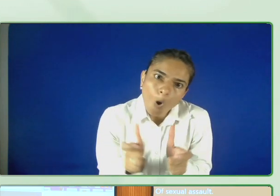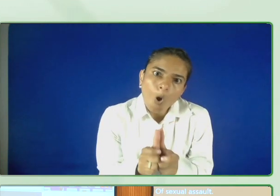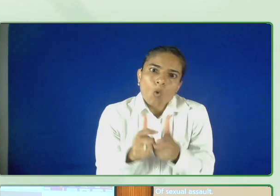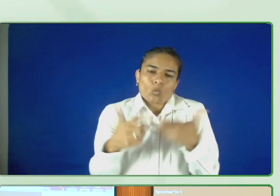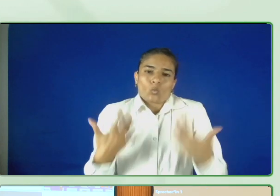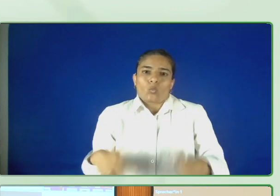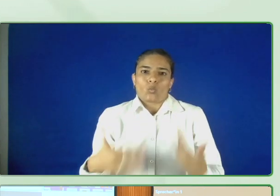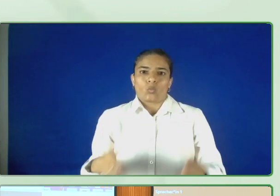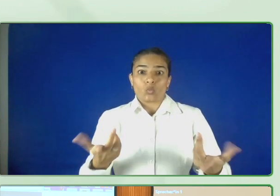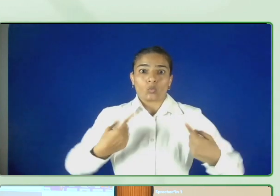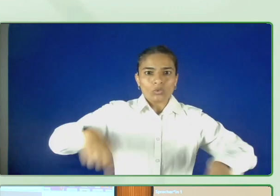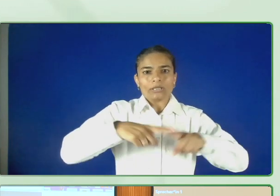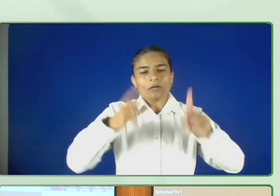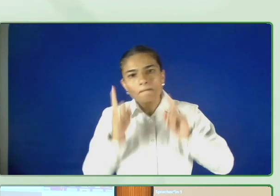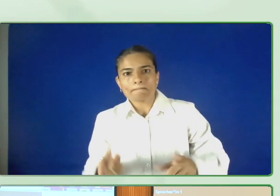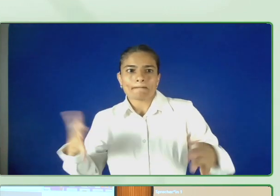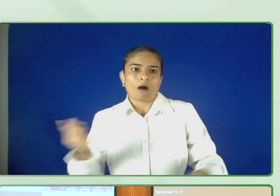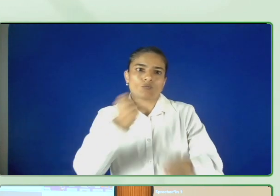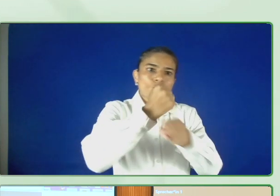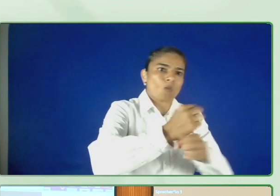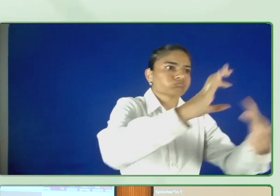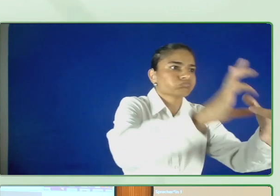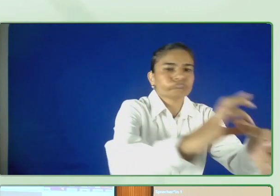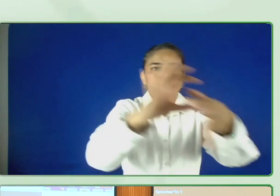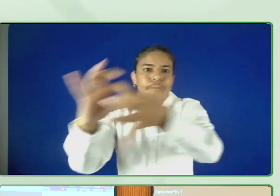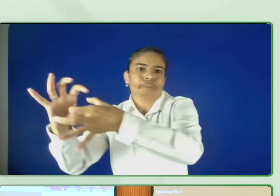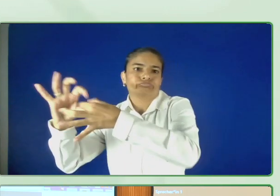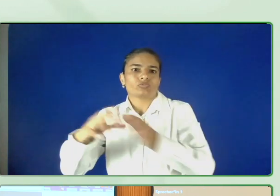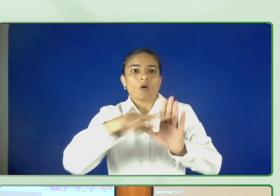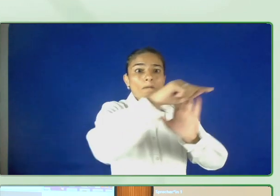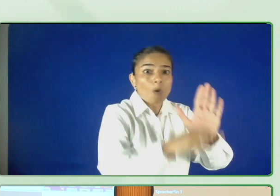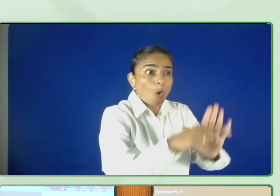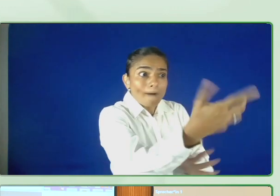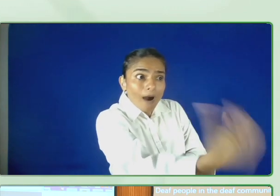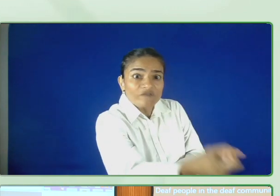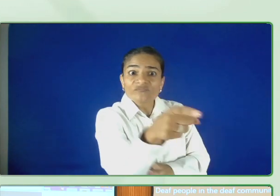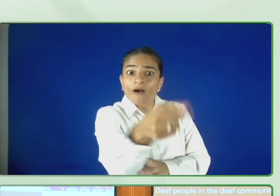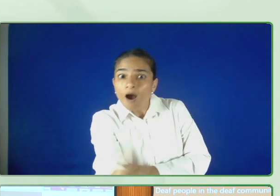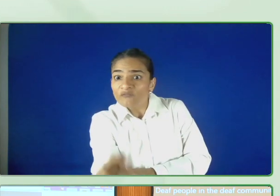collaborate with other programs, other agencies to provide these services.